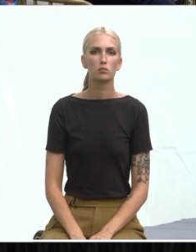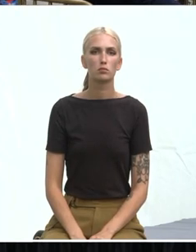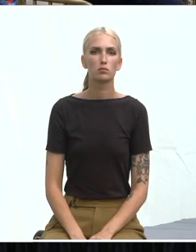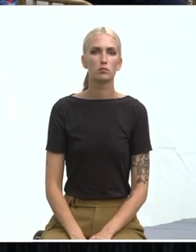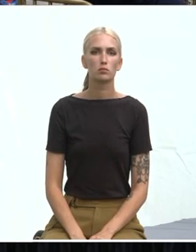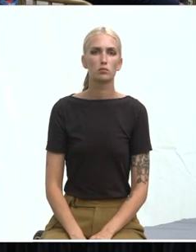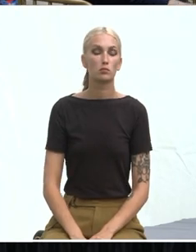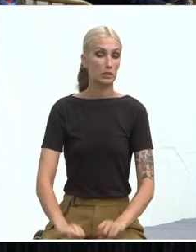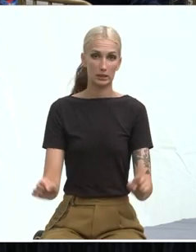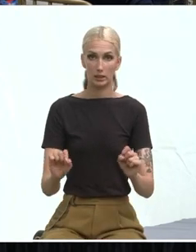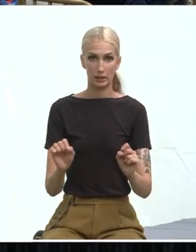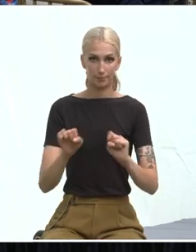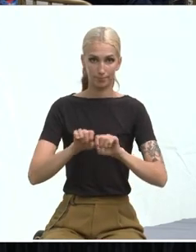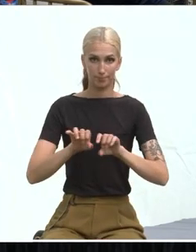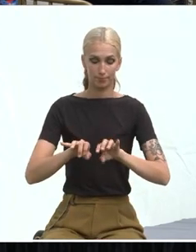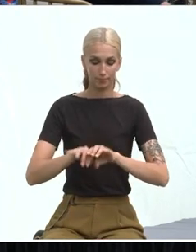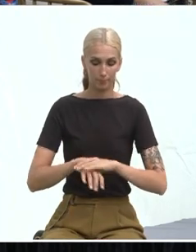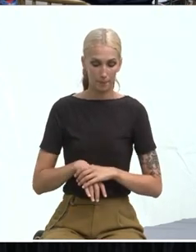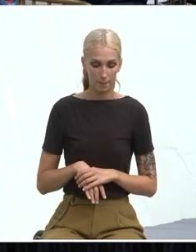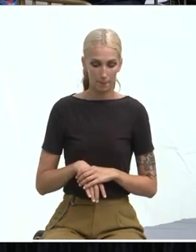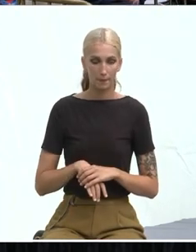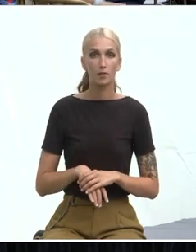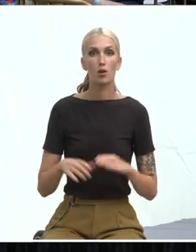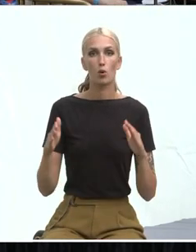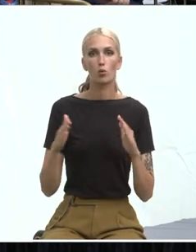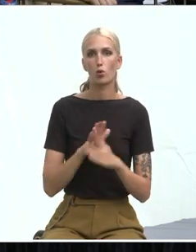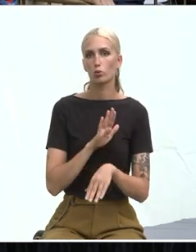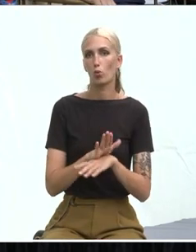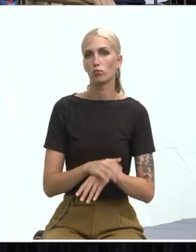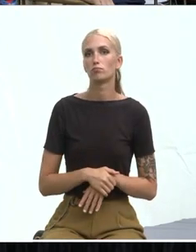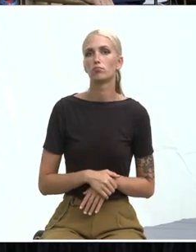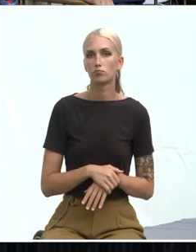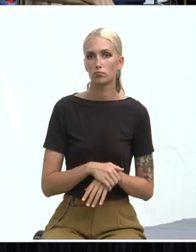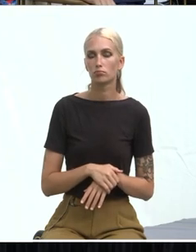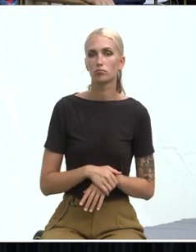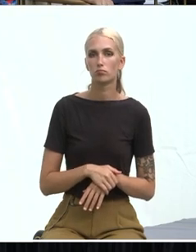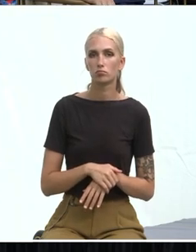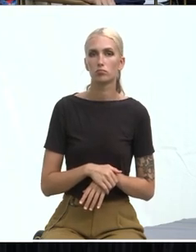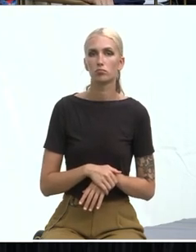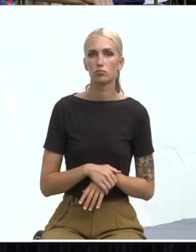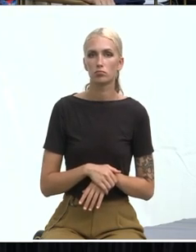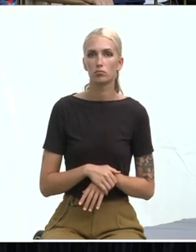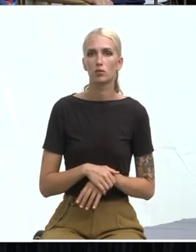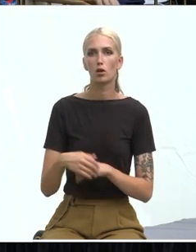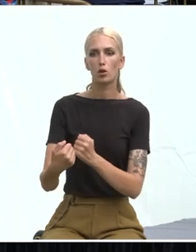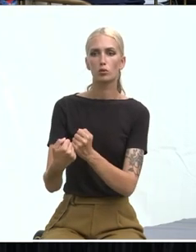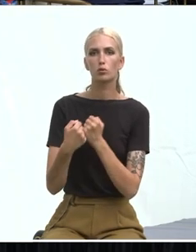Really quickly, homework. Try to seek